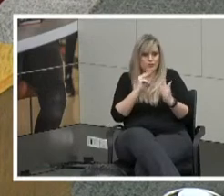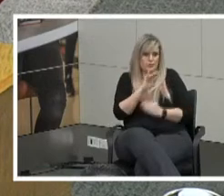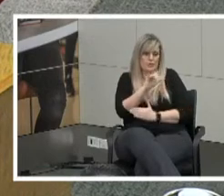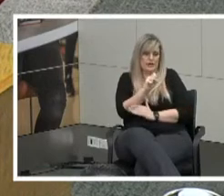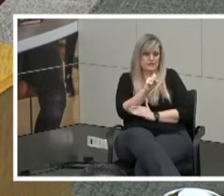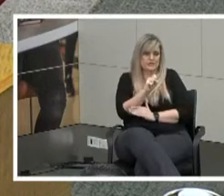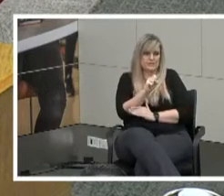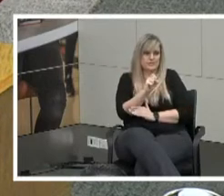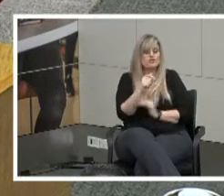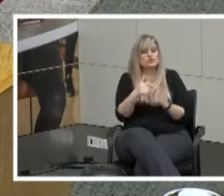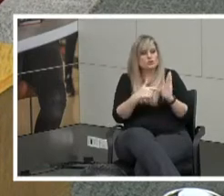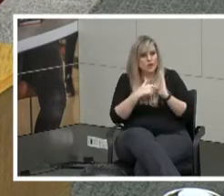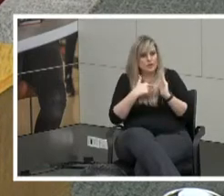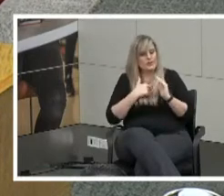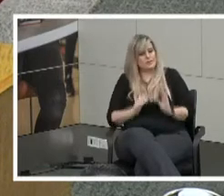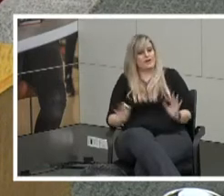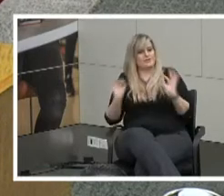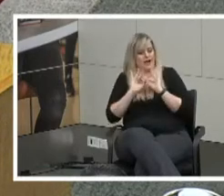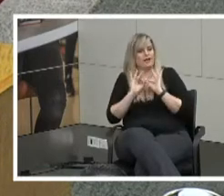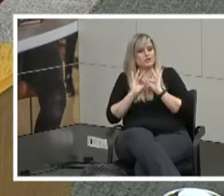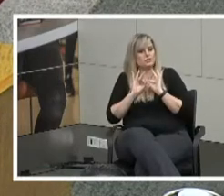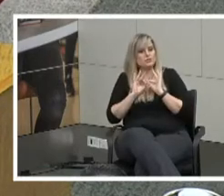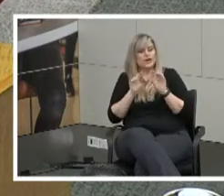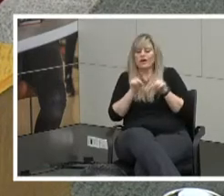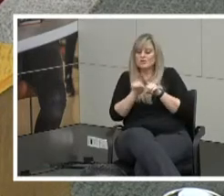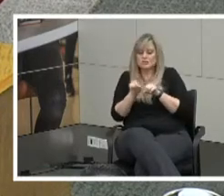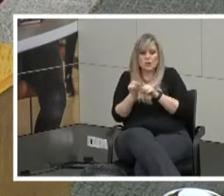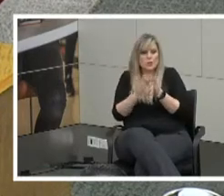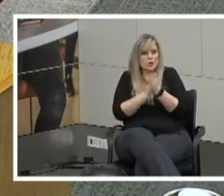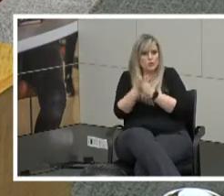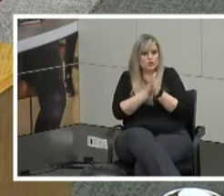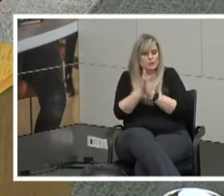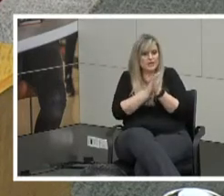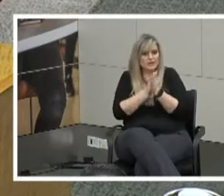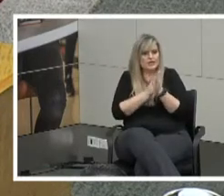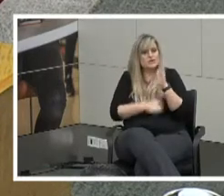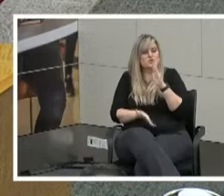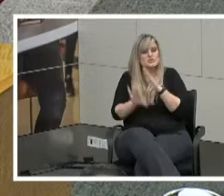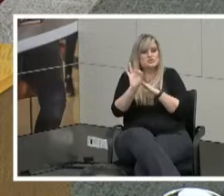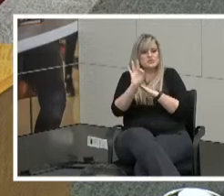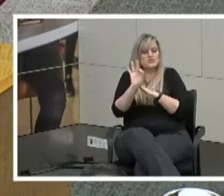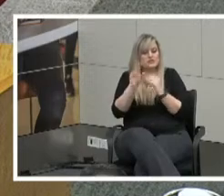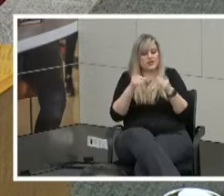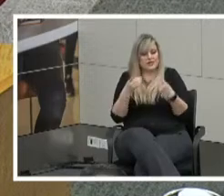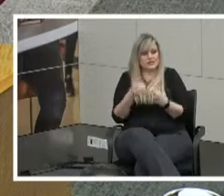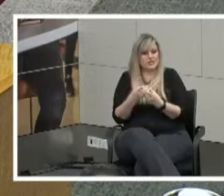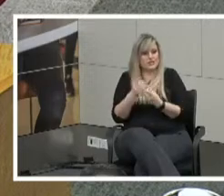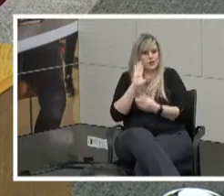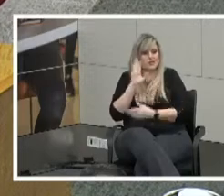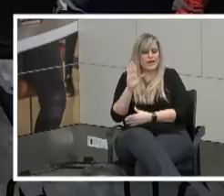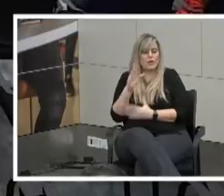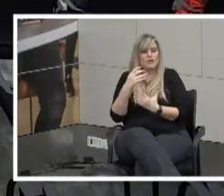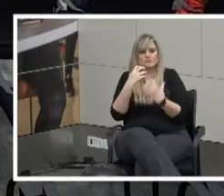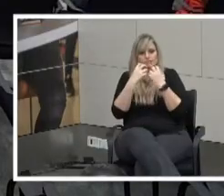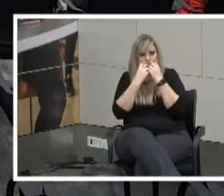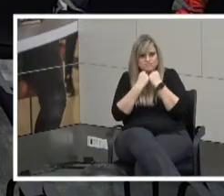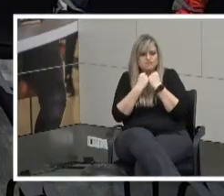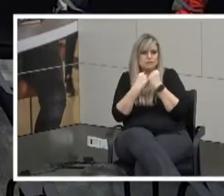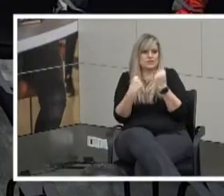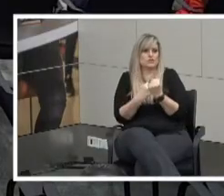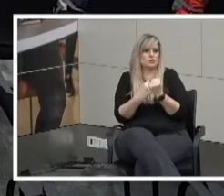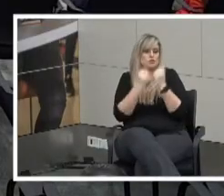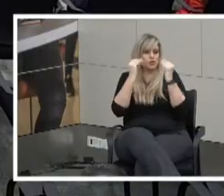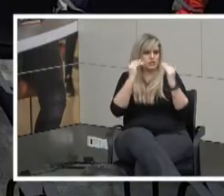miles for showing me my worth and motivating me to find a democratic District that values their